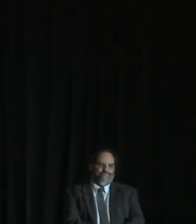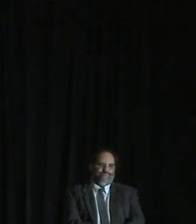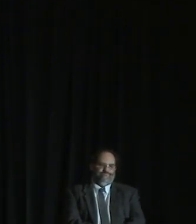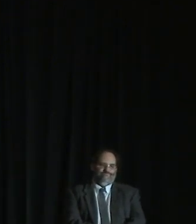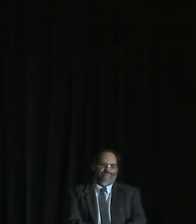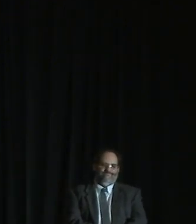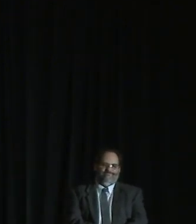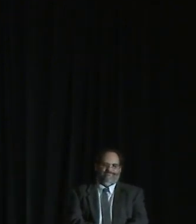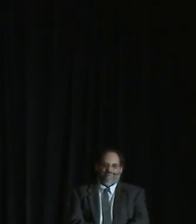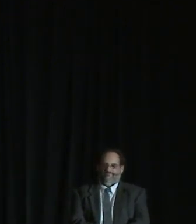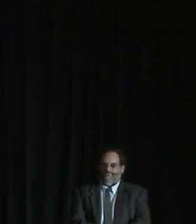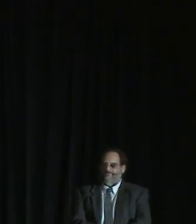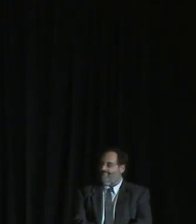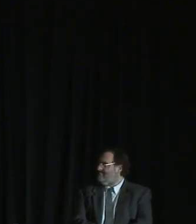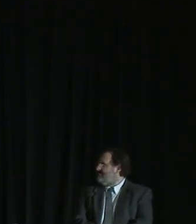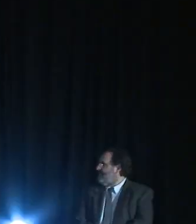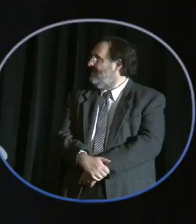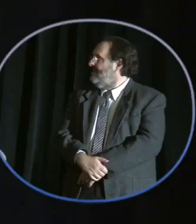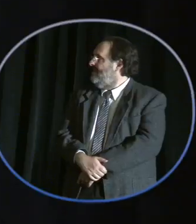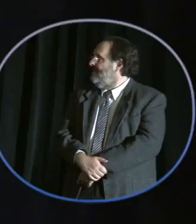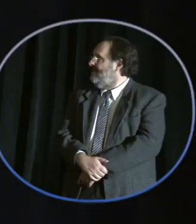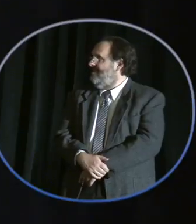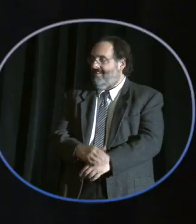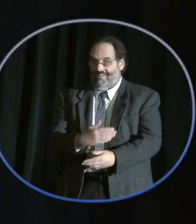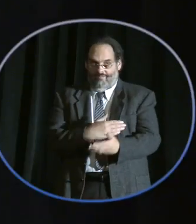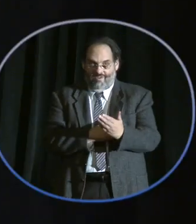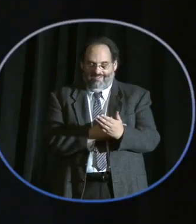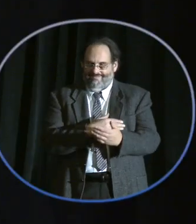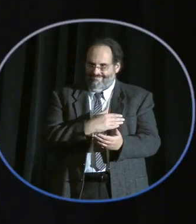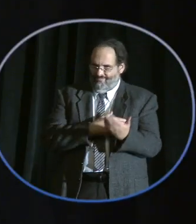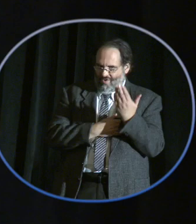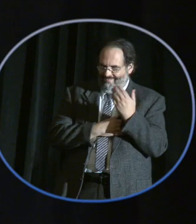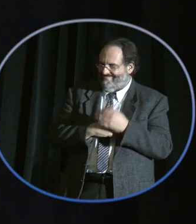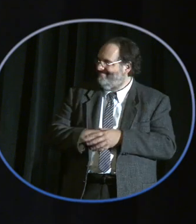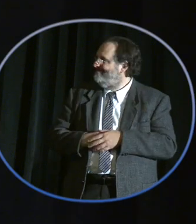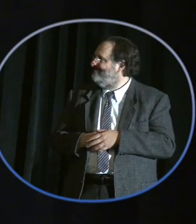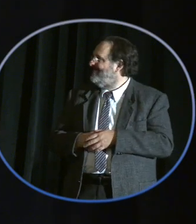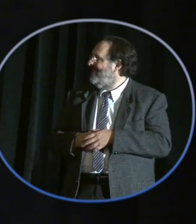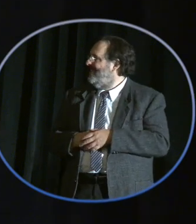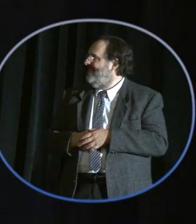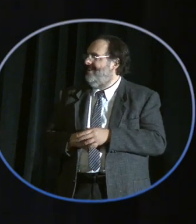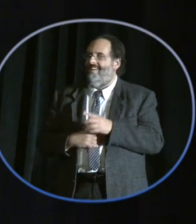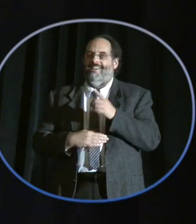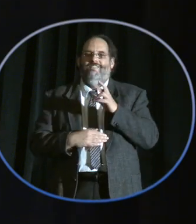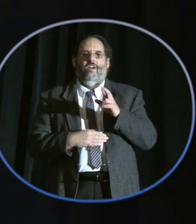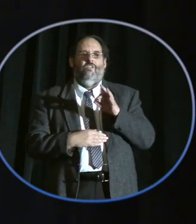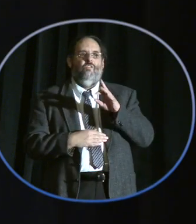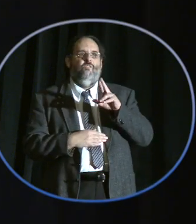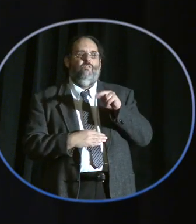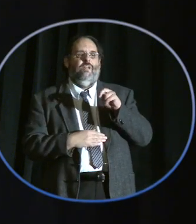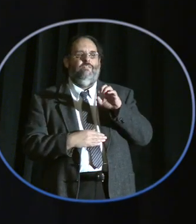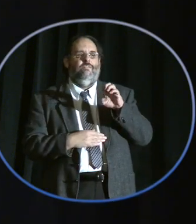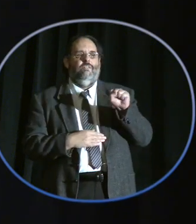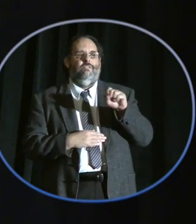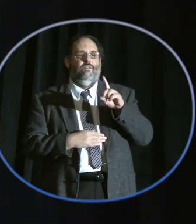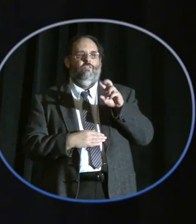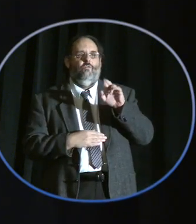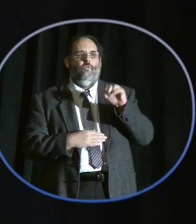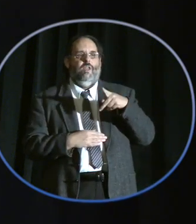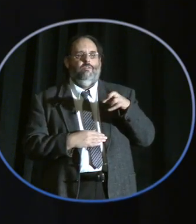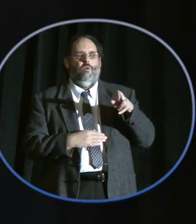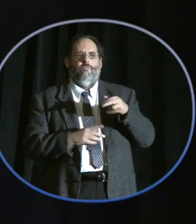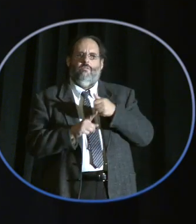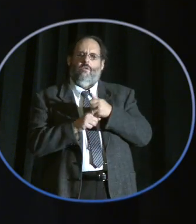Good morning. Dr. Frances Murphy Draper is